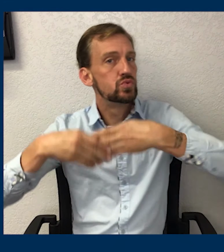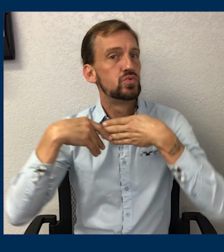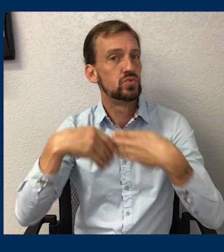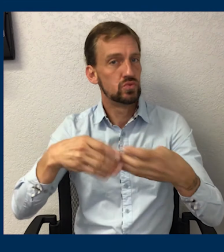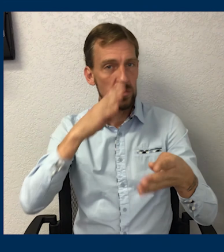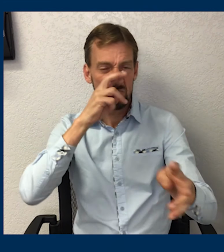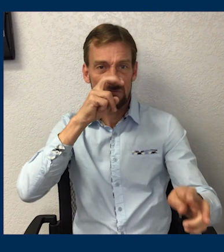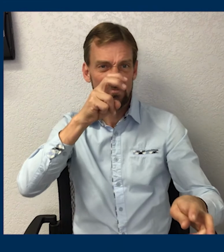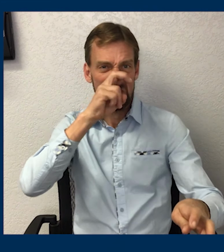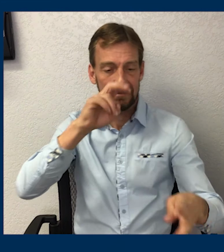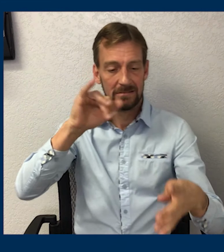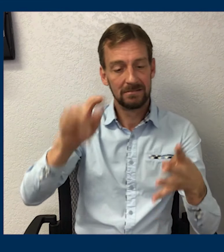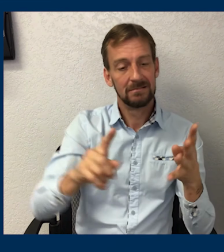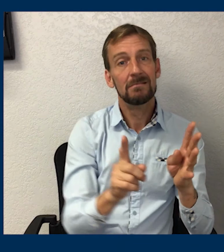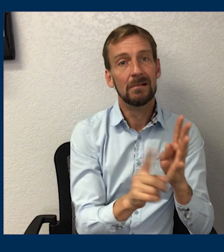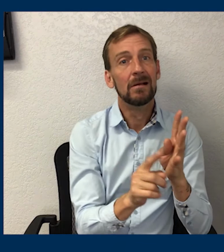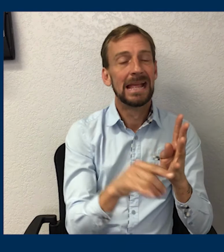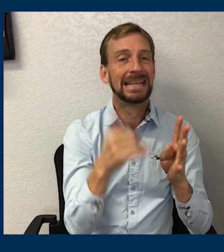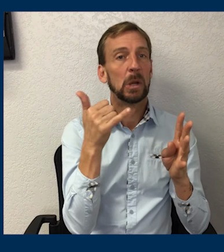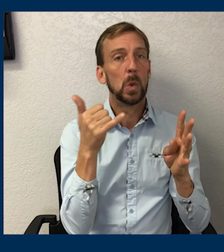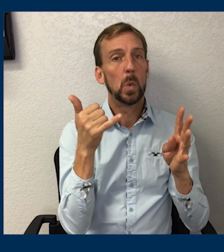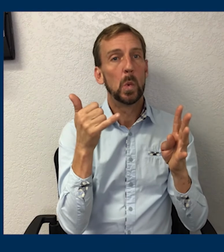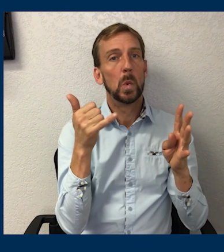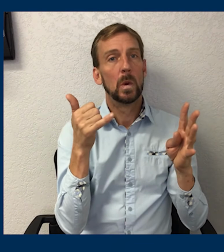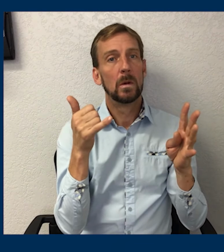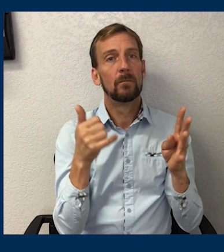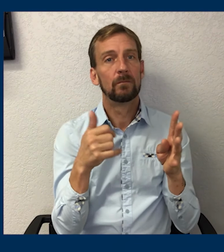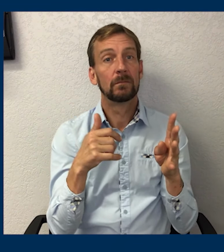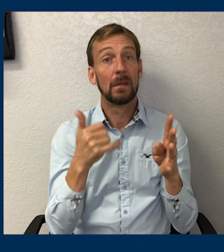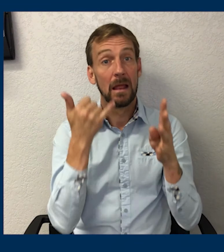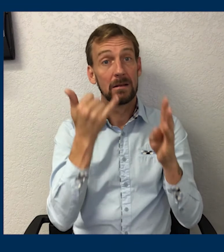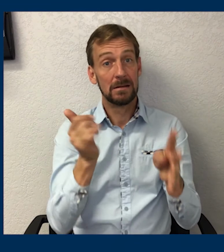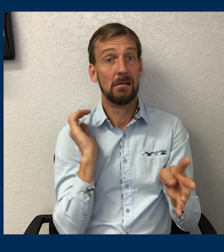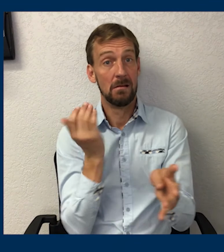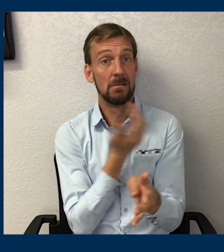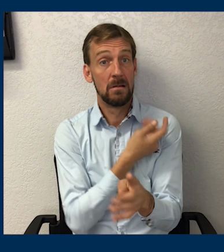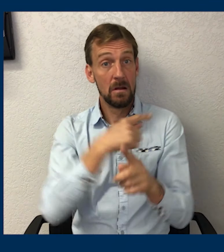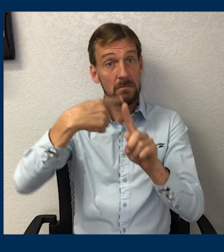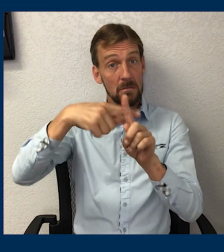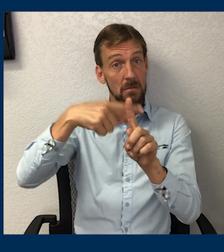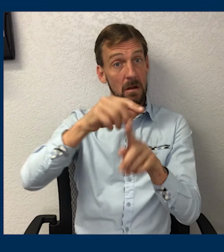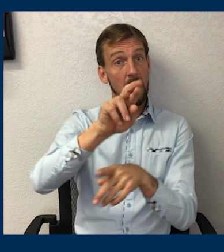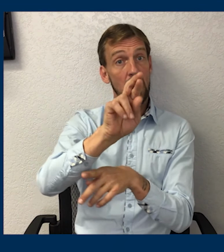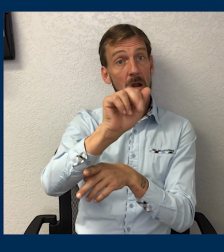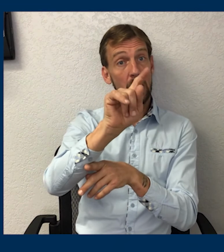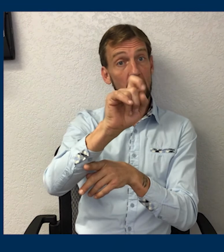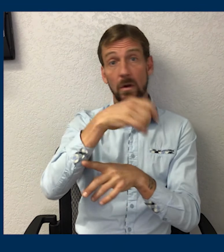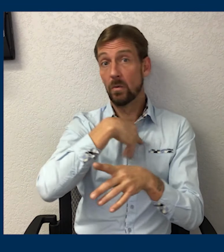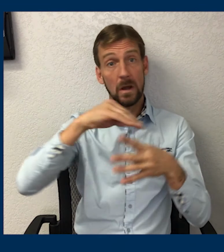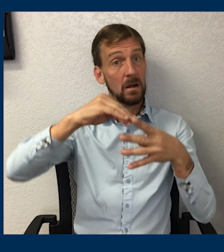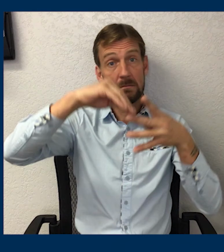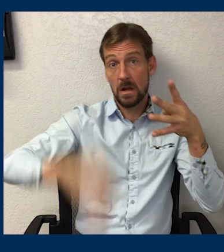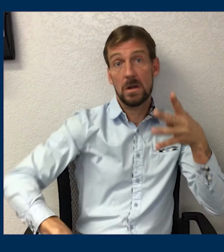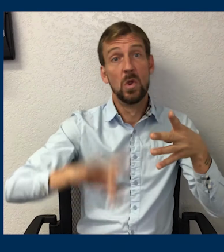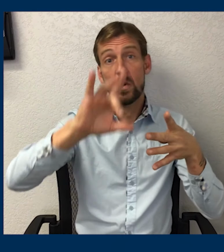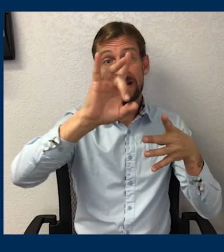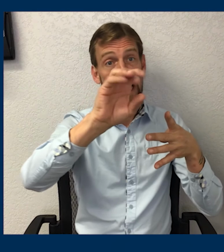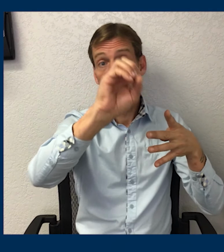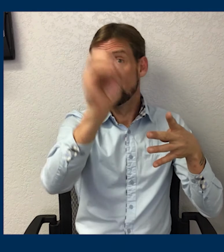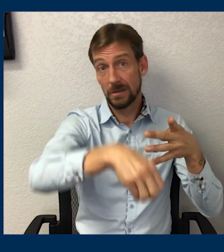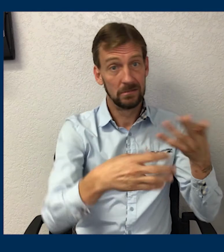restrictions, so Tier 4, which is yellow. So in terms of our overall positivity rate, we're well below the